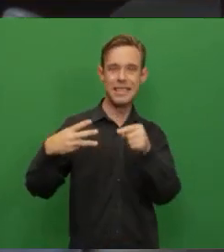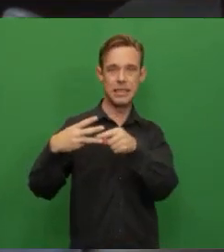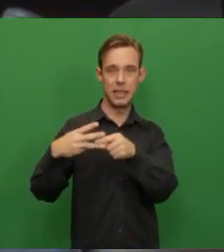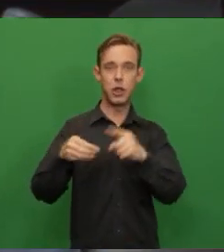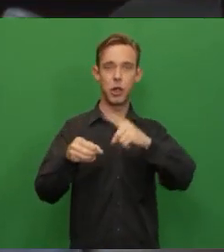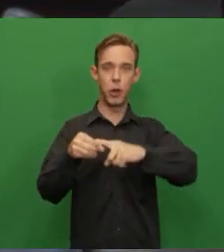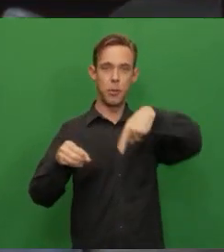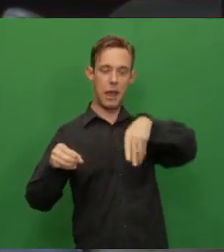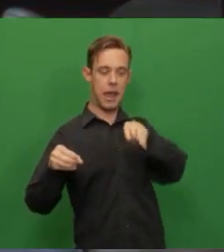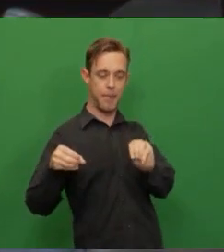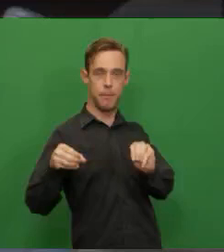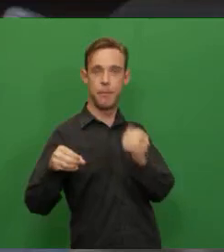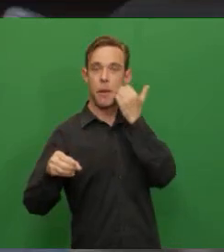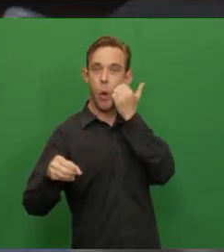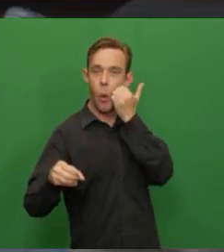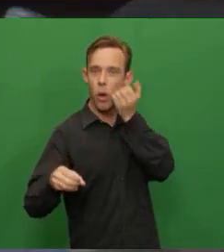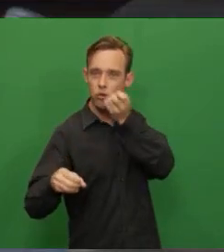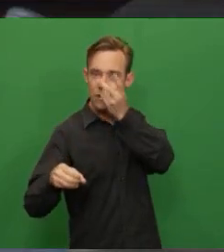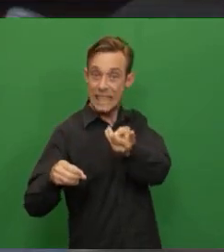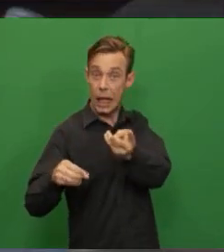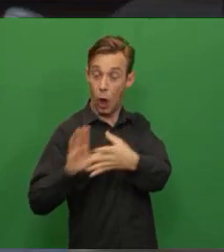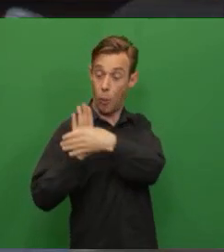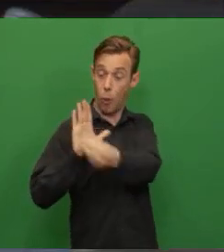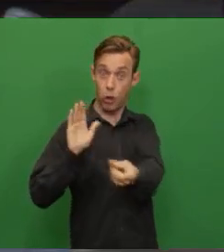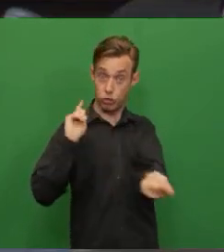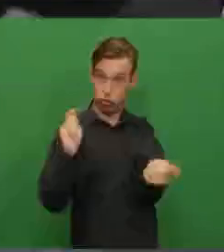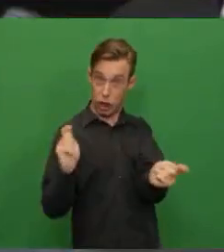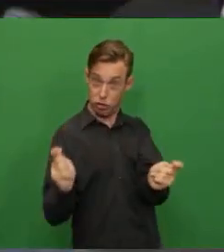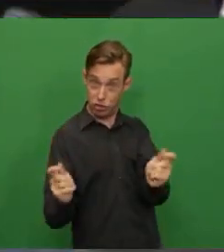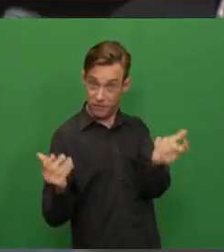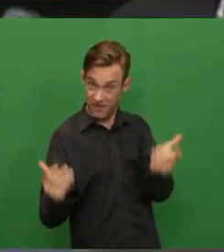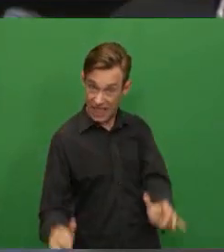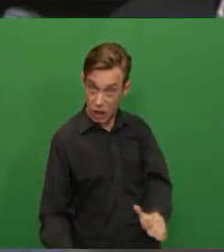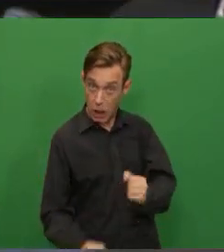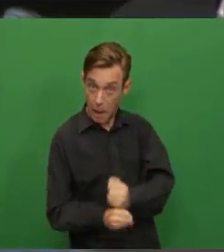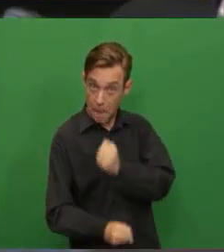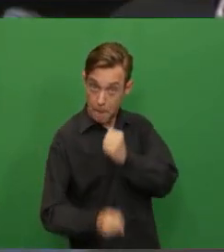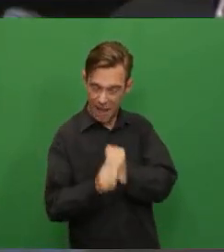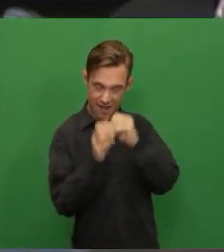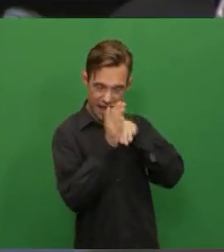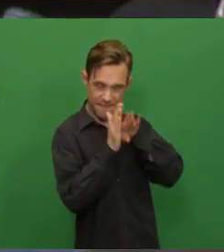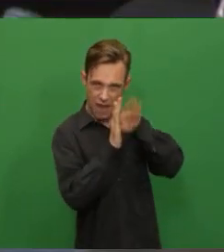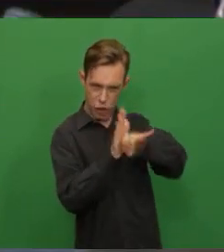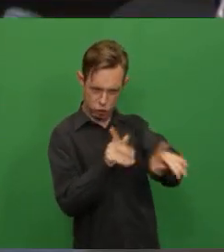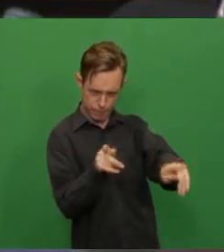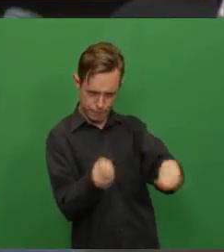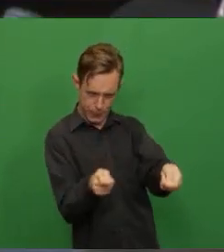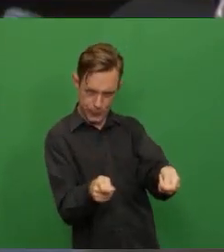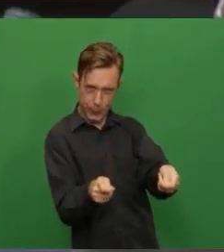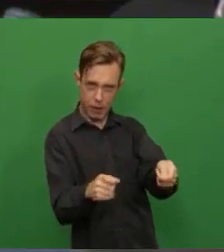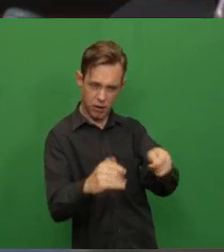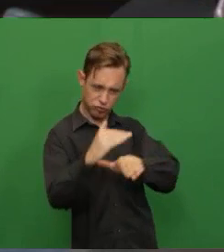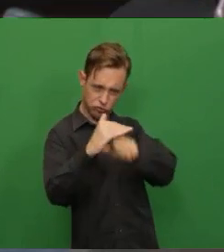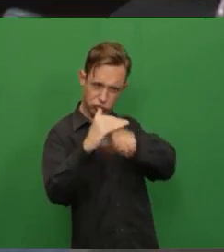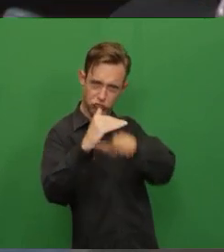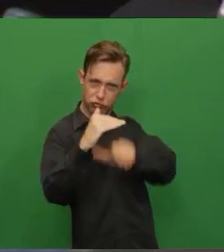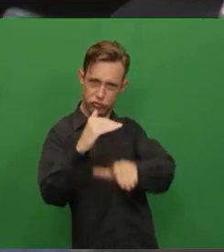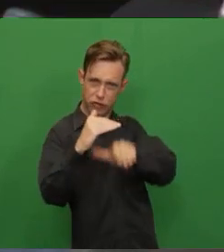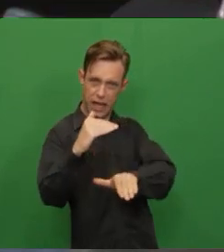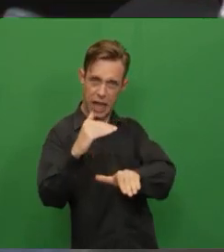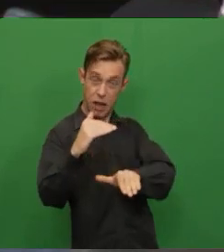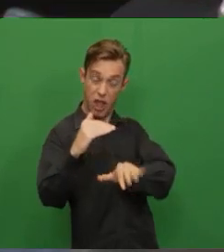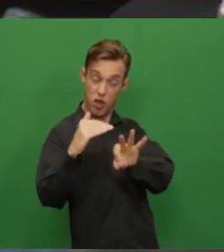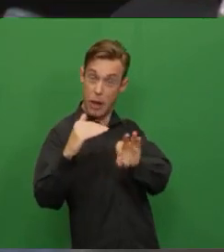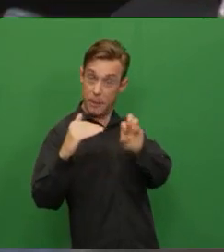changes that were made to the model, are they aimed at anchoring inflation closer to the midpoint, or is it, again, purely